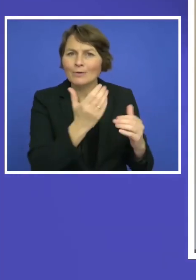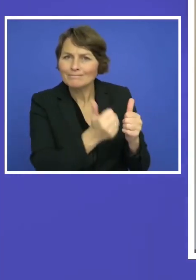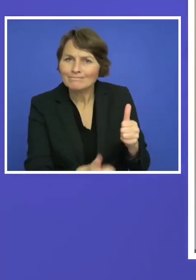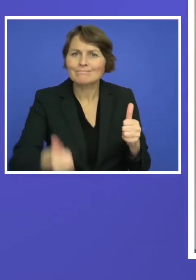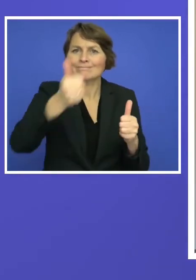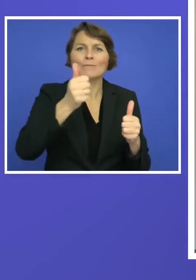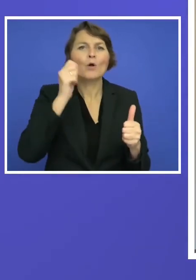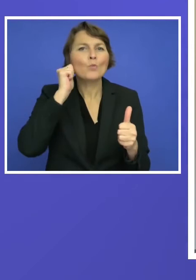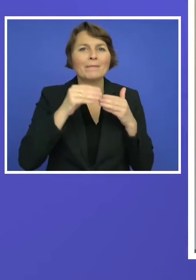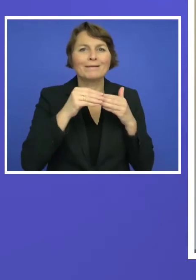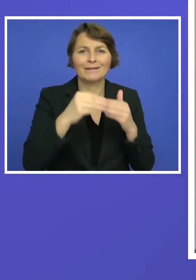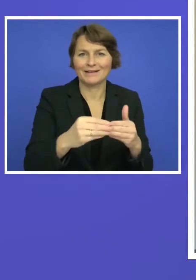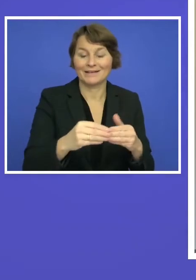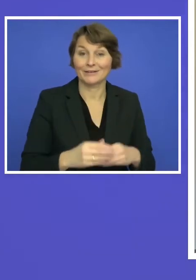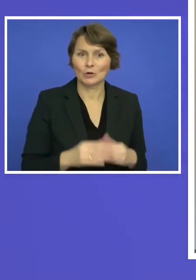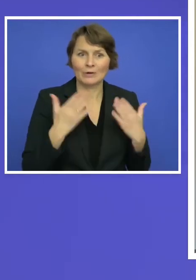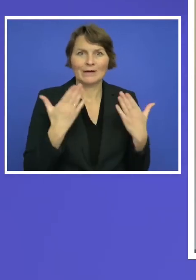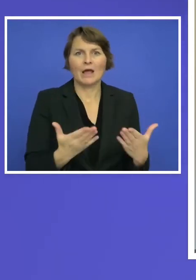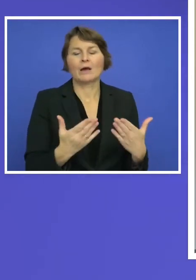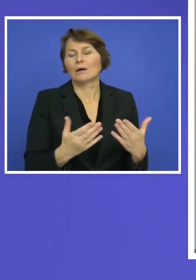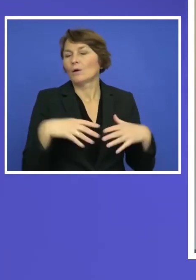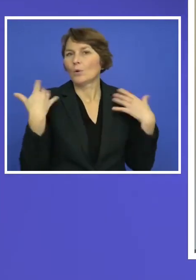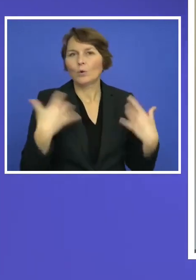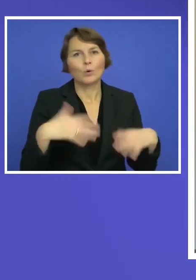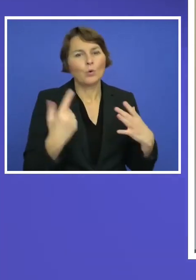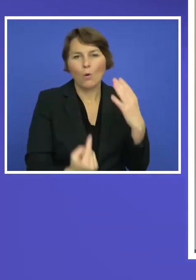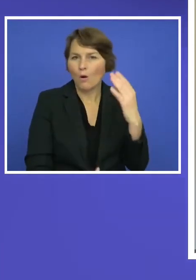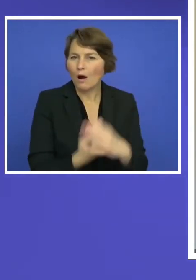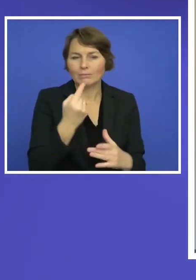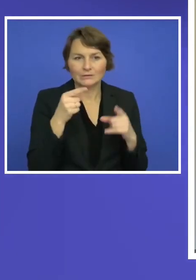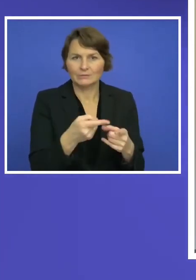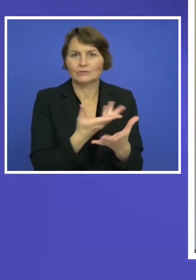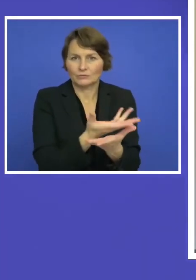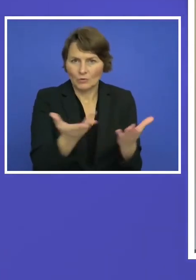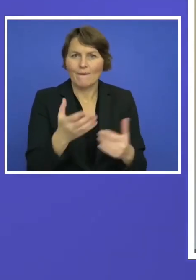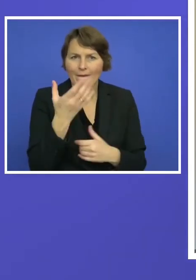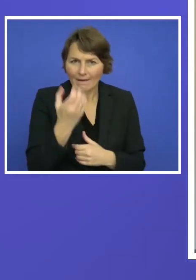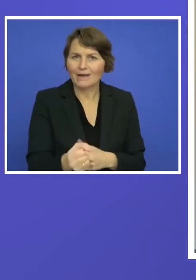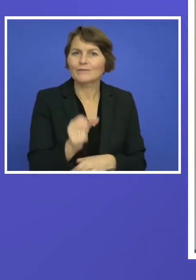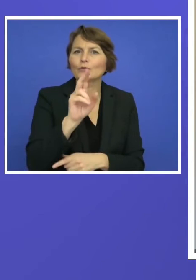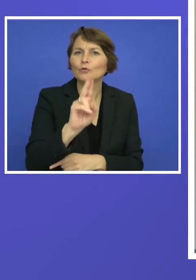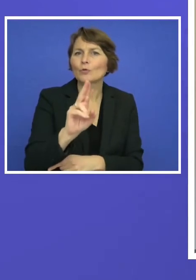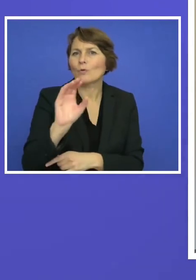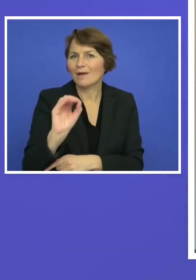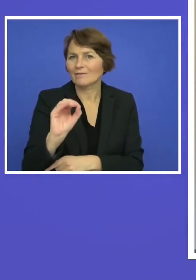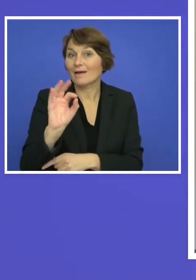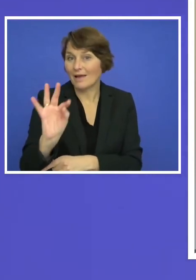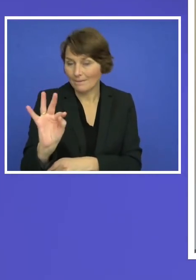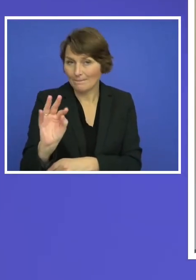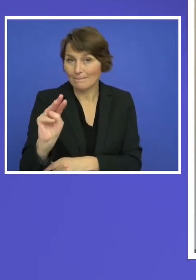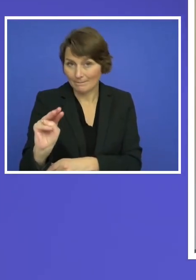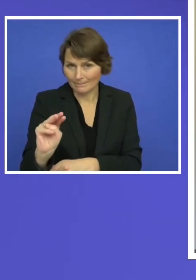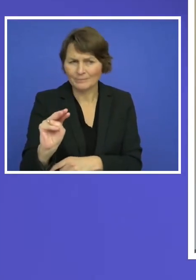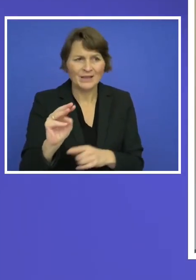this regional context of the Union of the Mediterranean, with the European Commission, a strong partner of